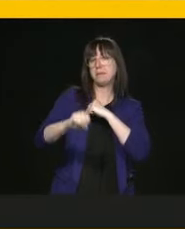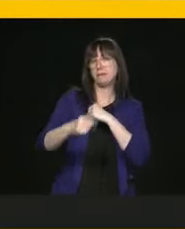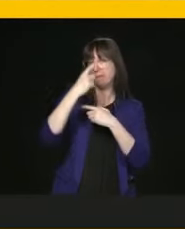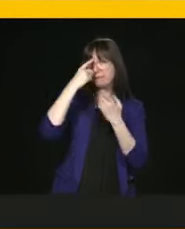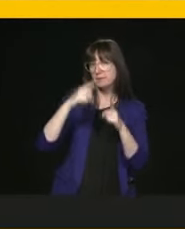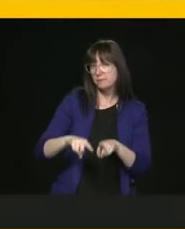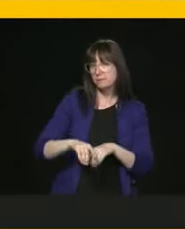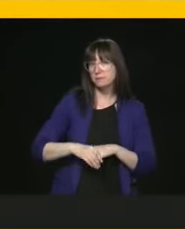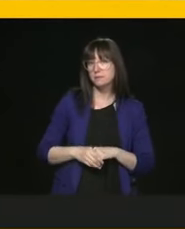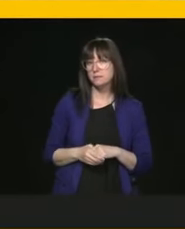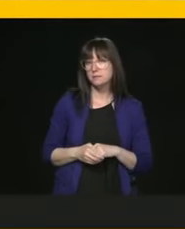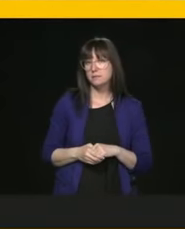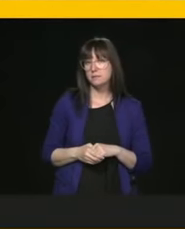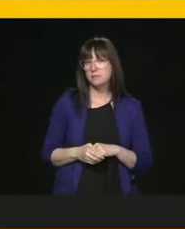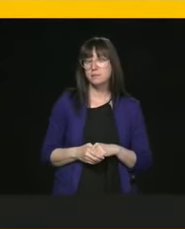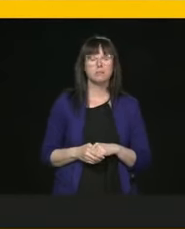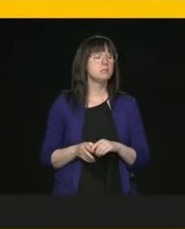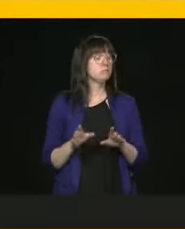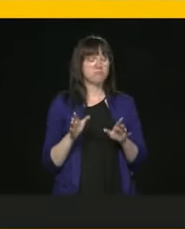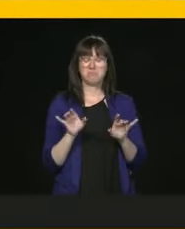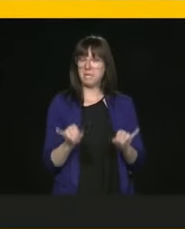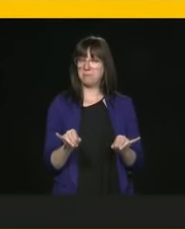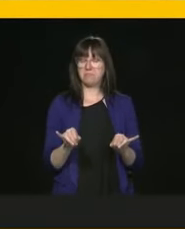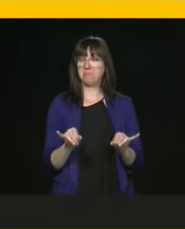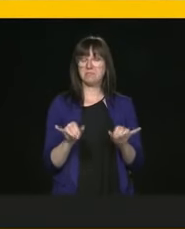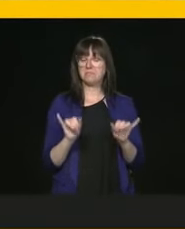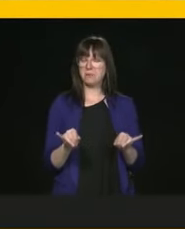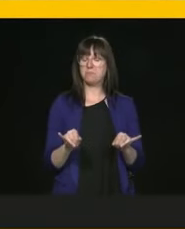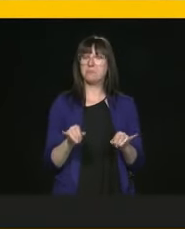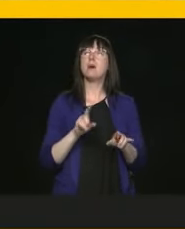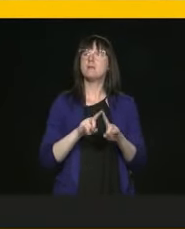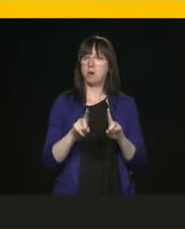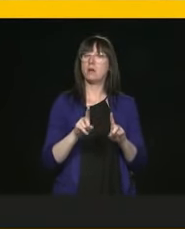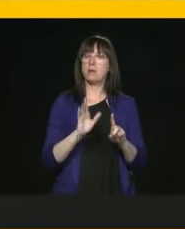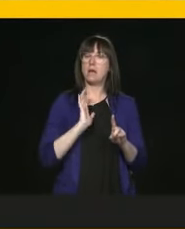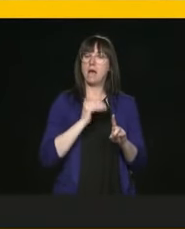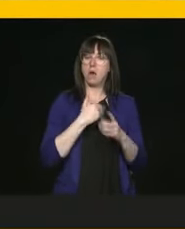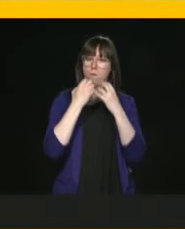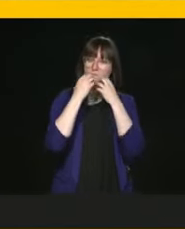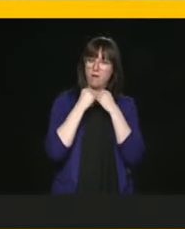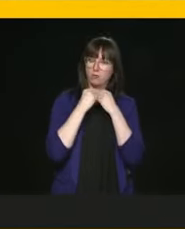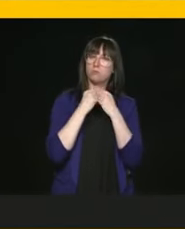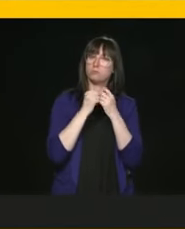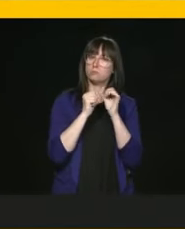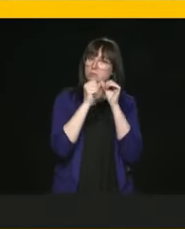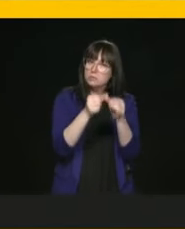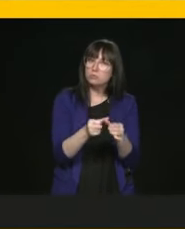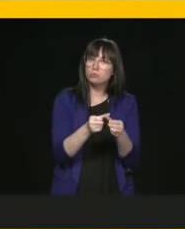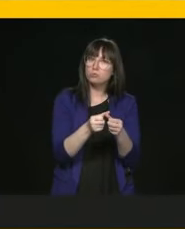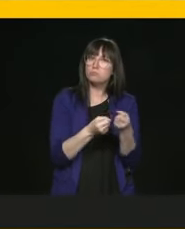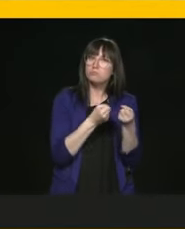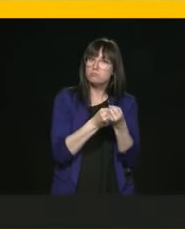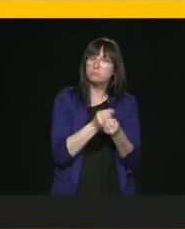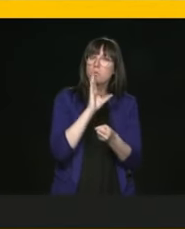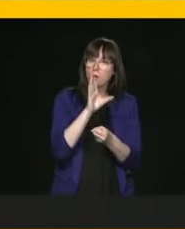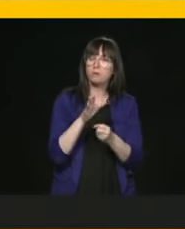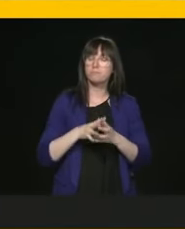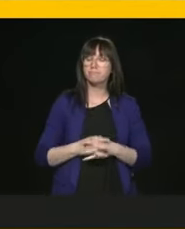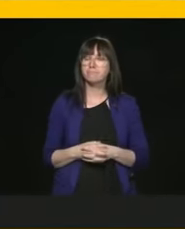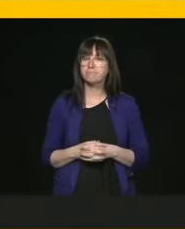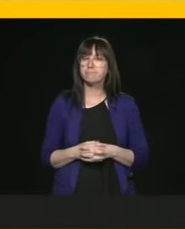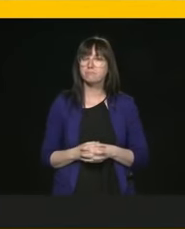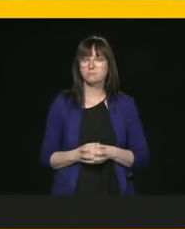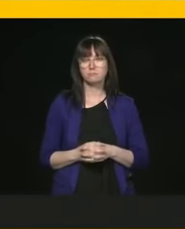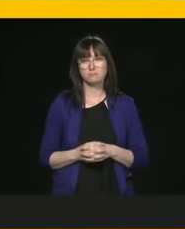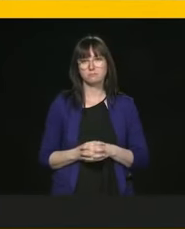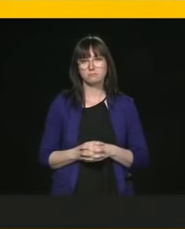country are respected. Thank you. Next question. Operator. Merci. Thank you. Next